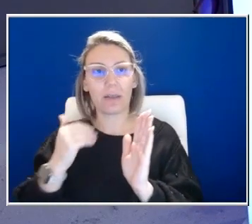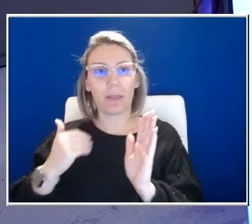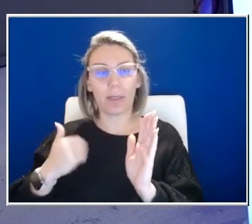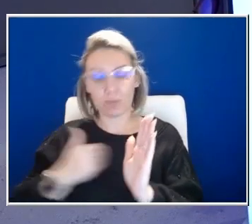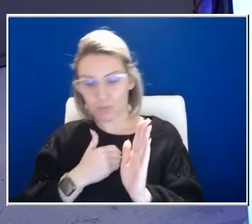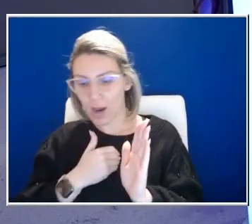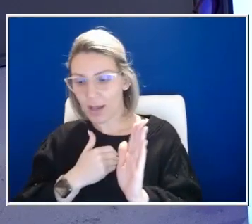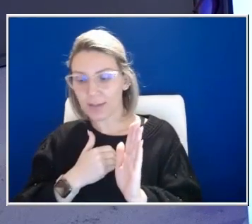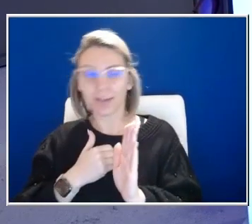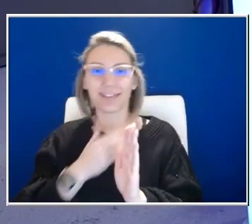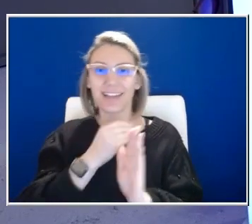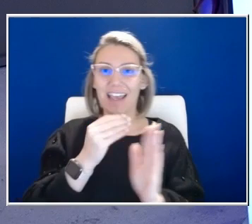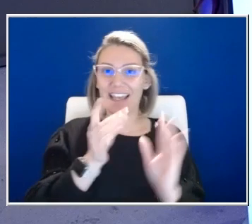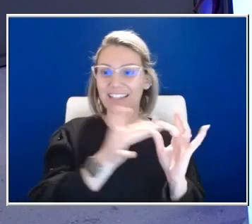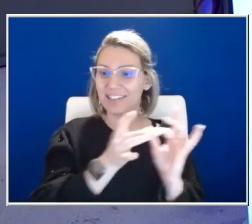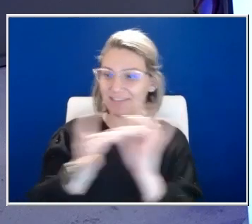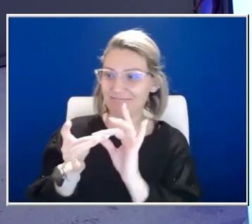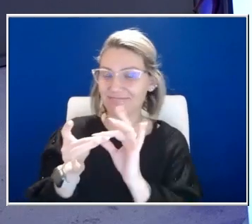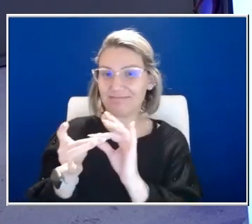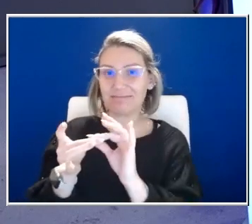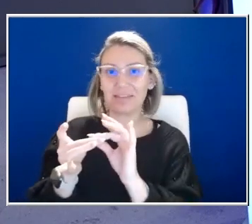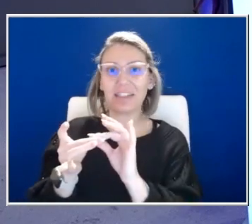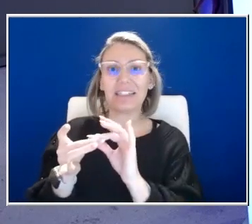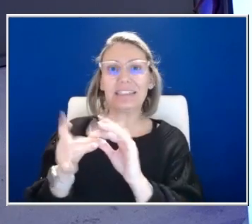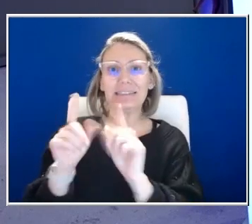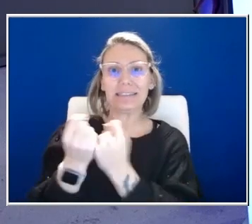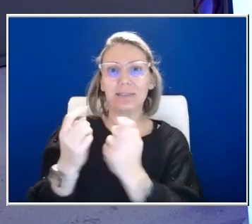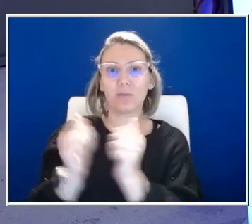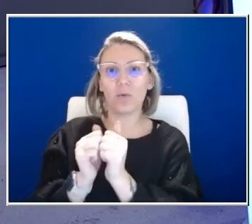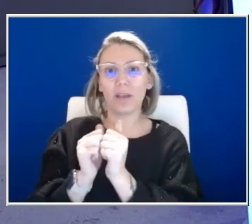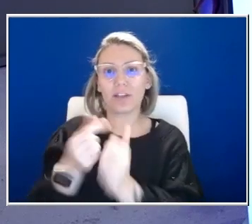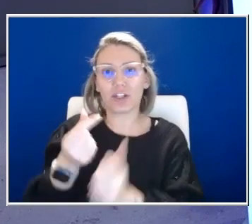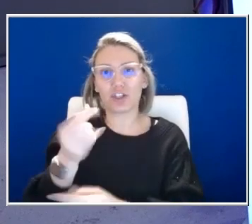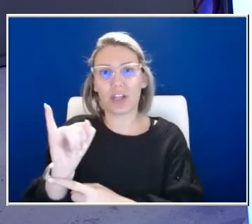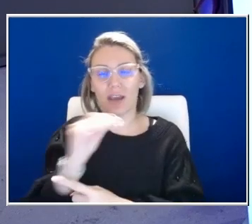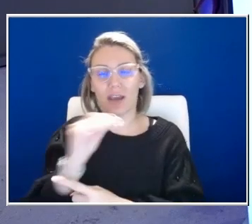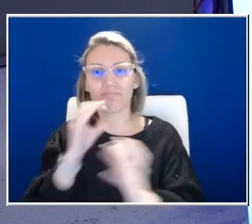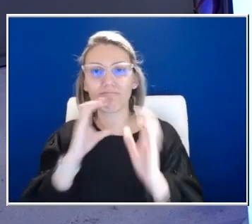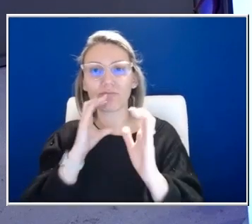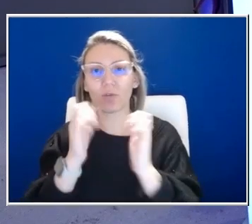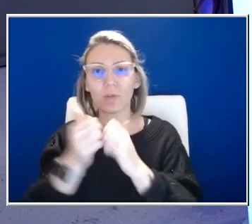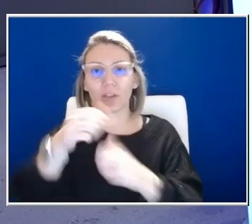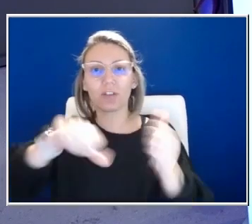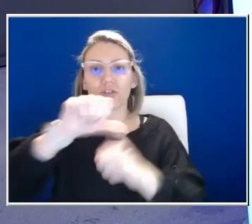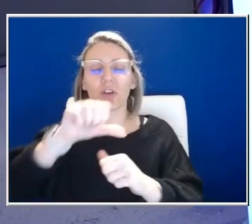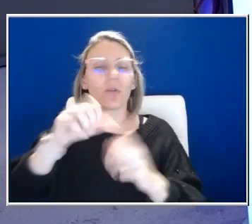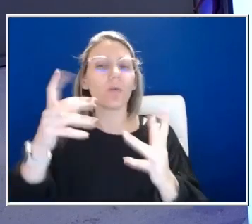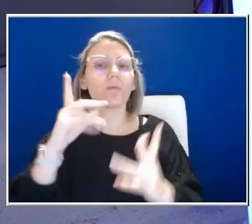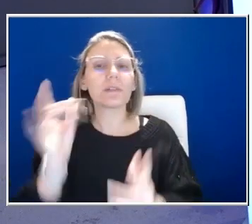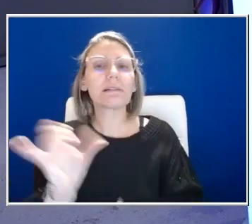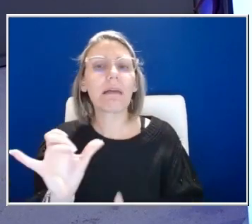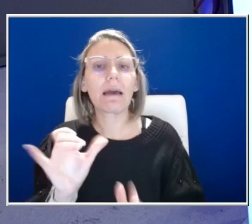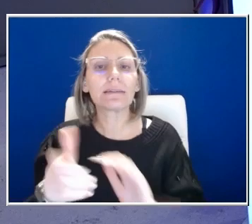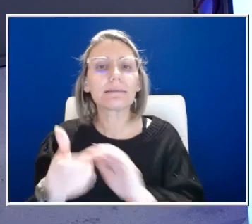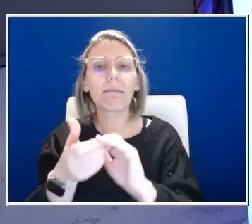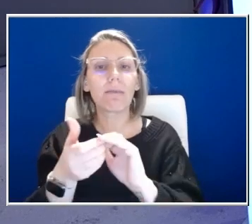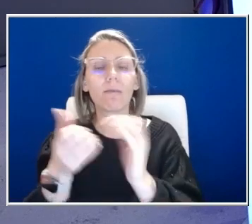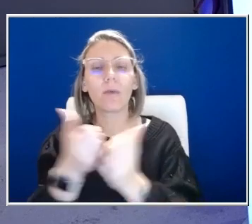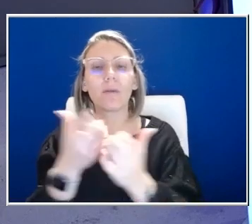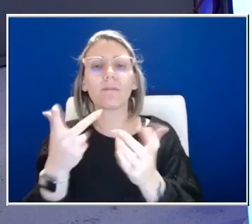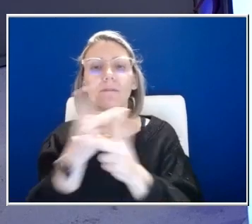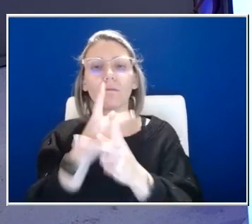GI oncologist and talking and communicating with each other. What was that like to collaborate and to figure out the best